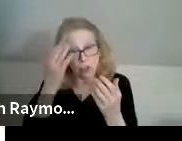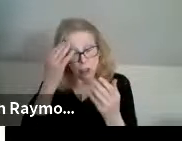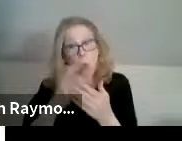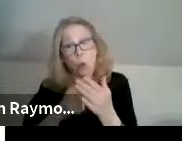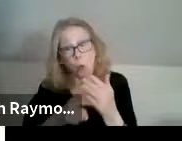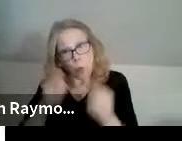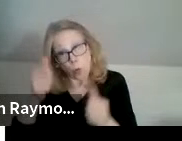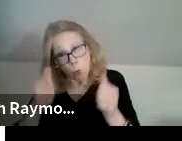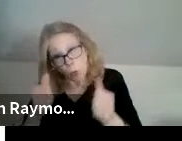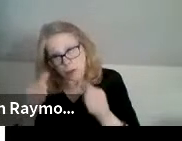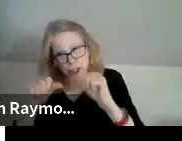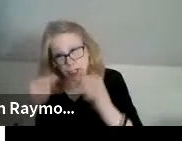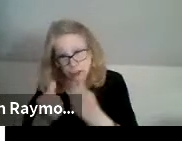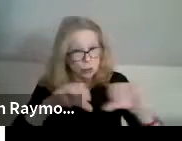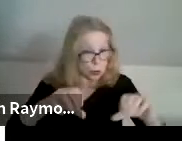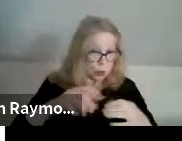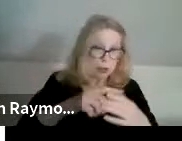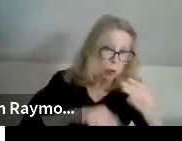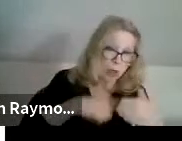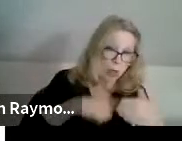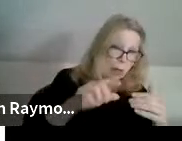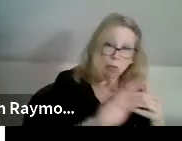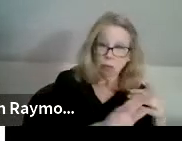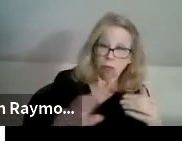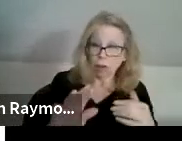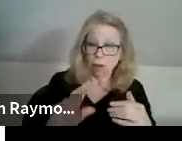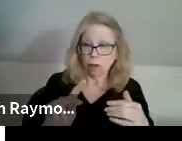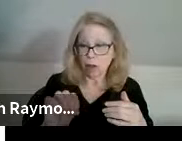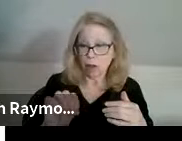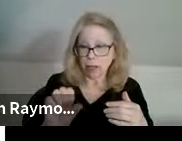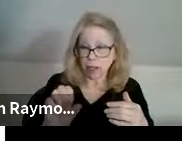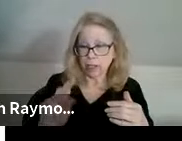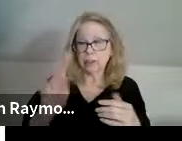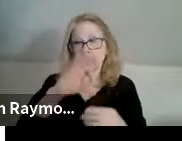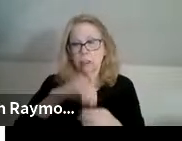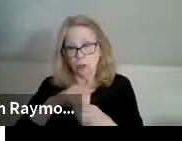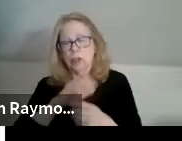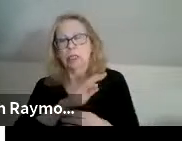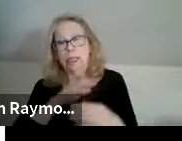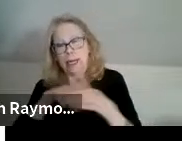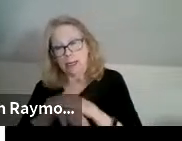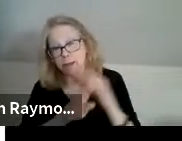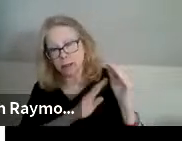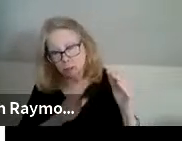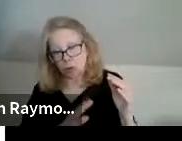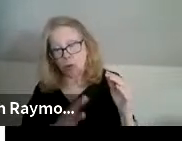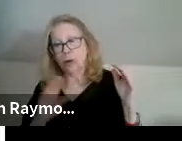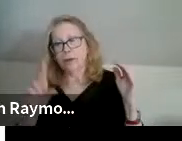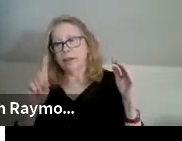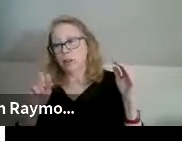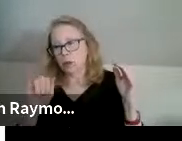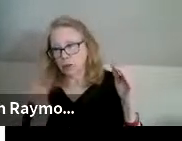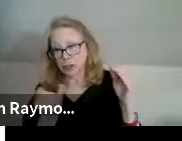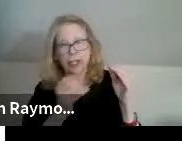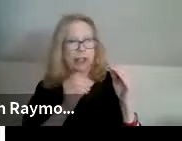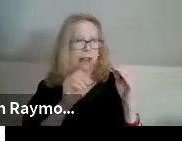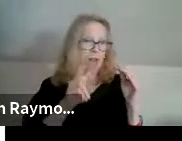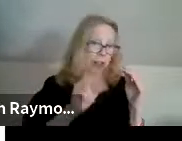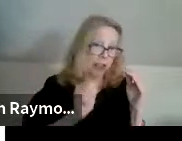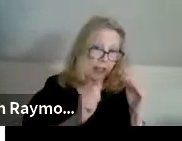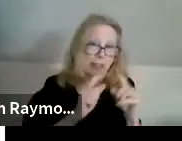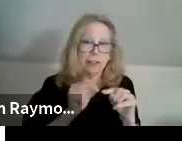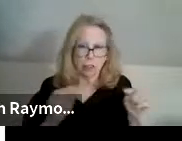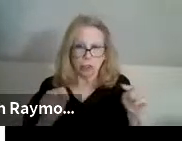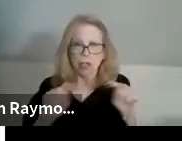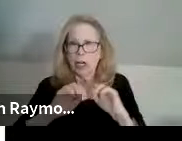are doing around kiosks, including the Access Board, including the Department of Justice, including the VA, the best way to track that